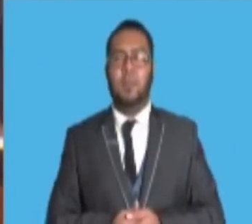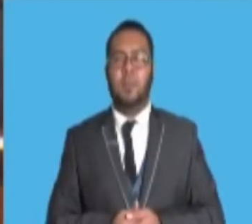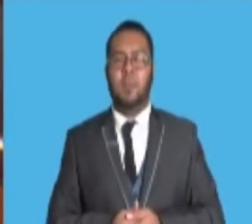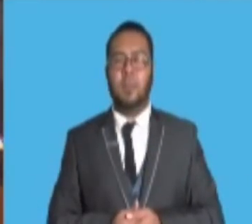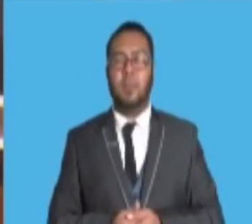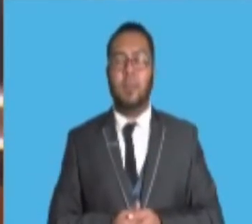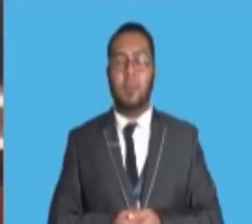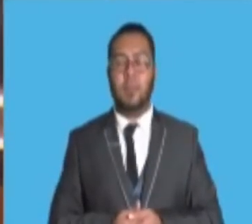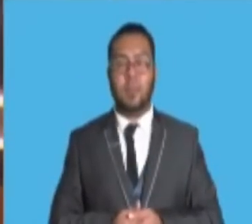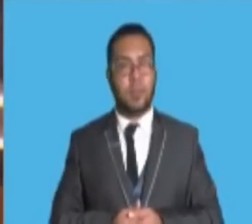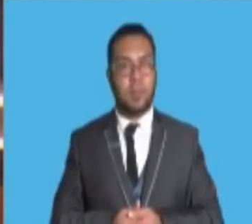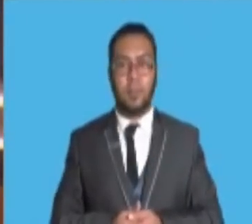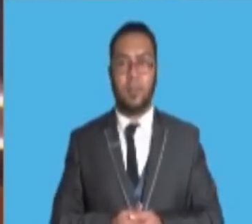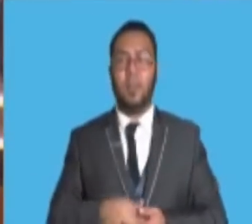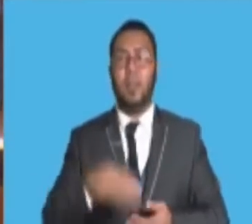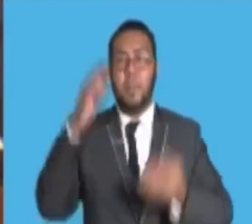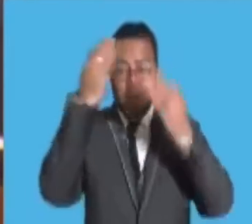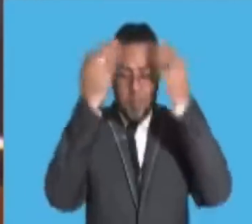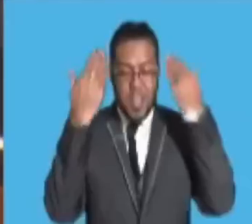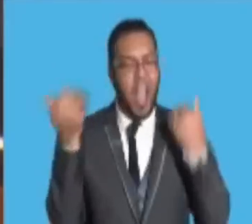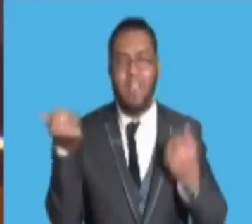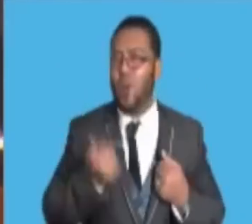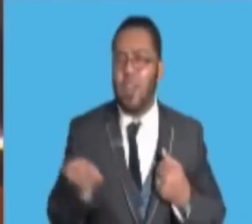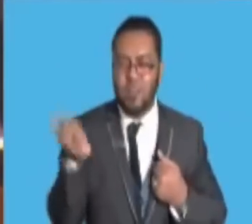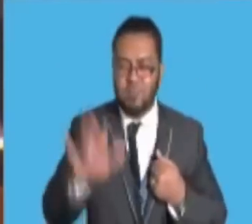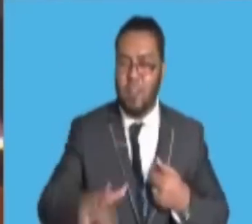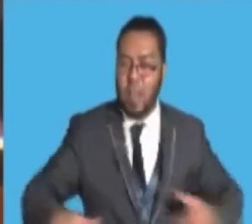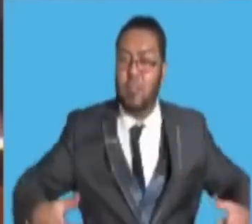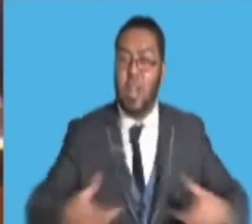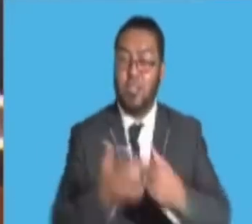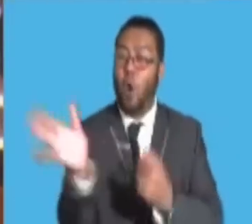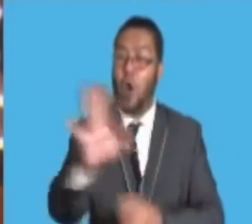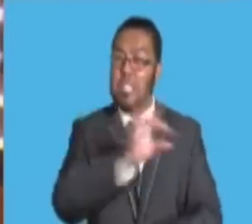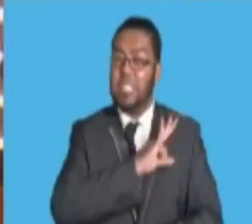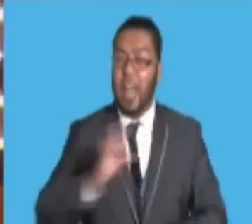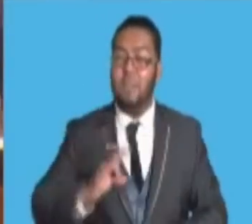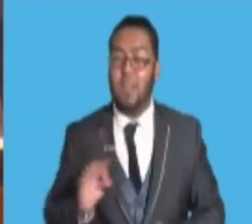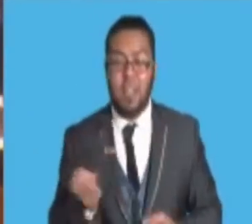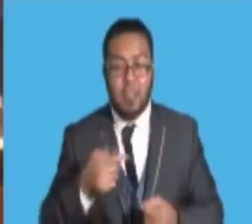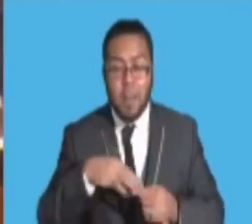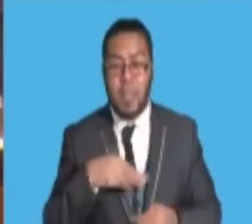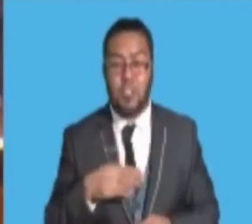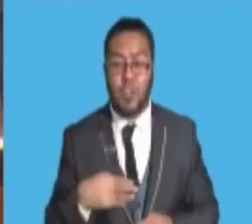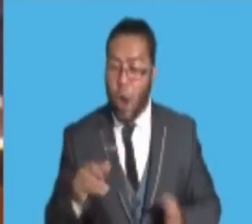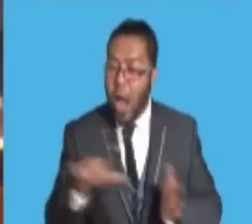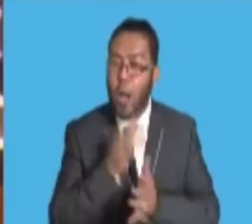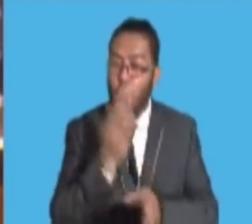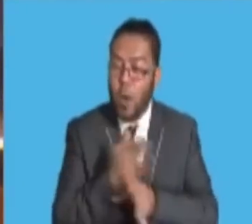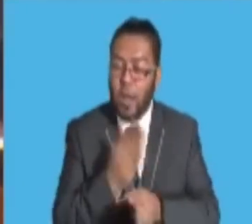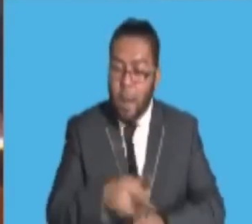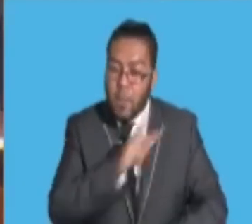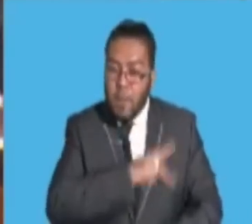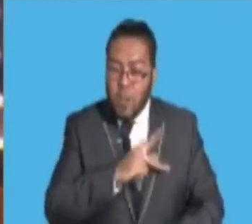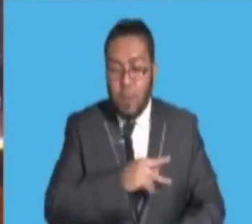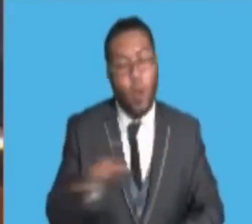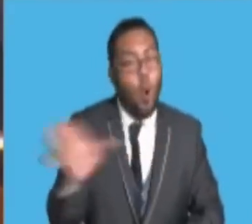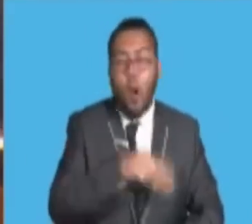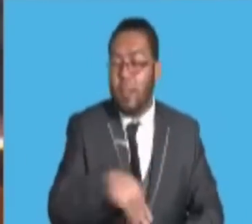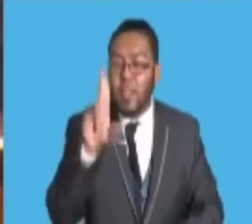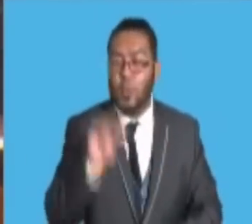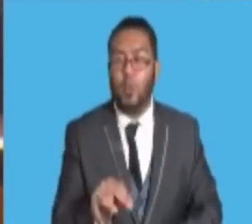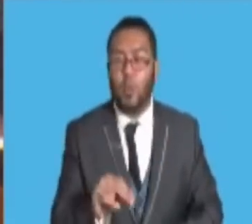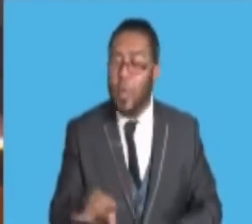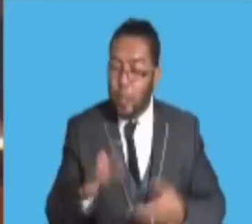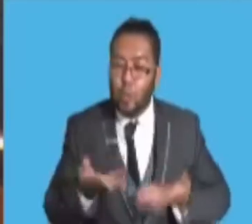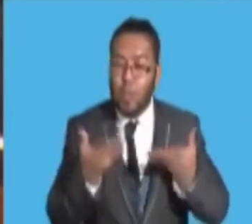Madam Speaker, I have already laid down the challenge to all staff in the ministry for hard work, dedication and professionalism in all that they do to